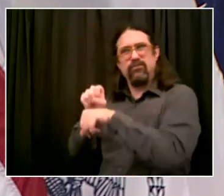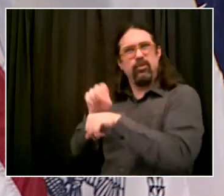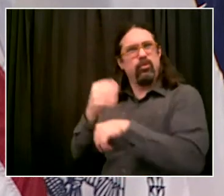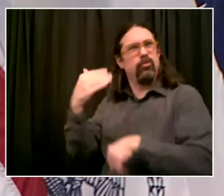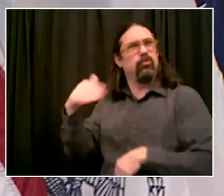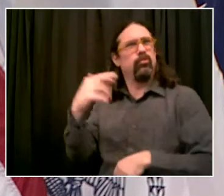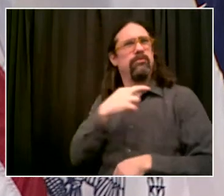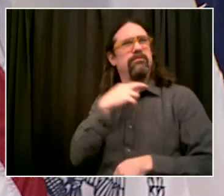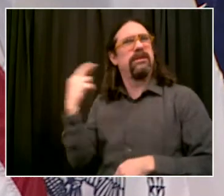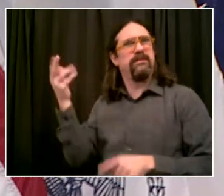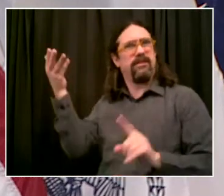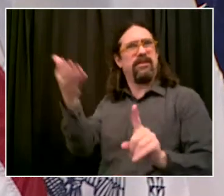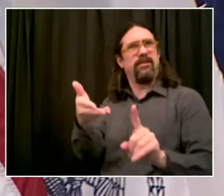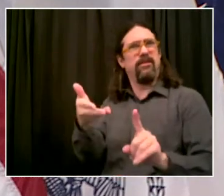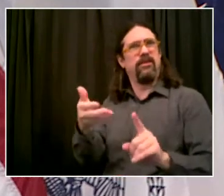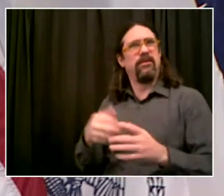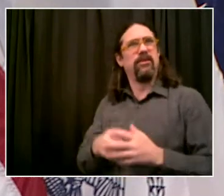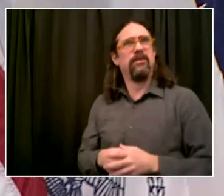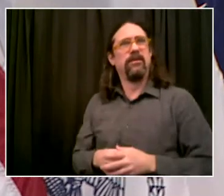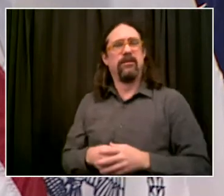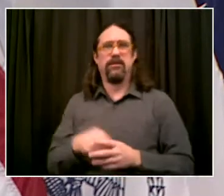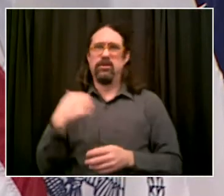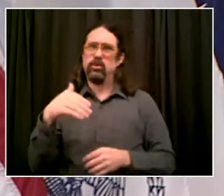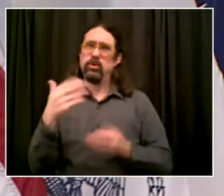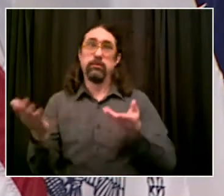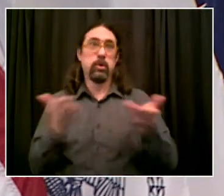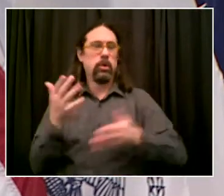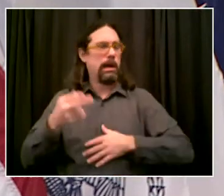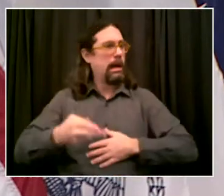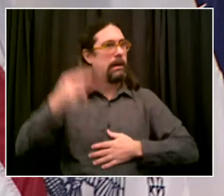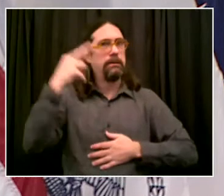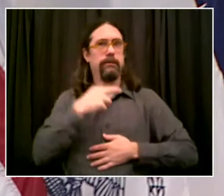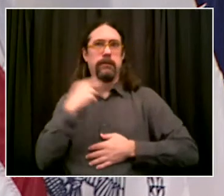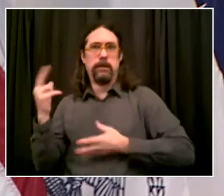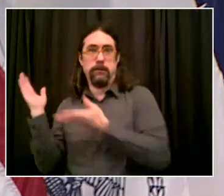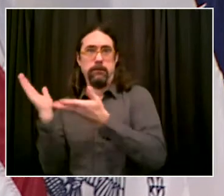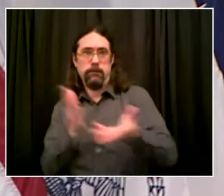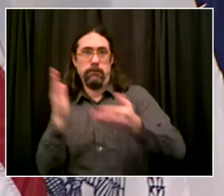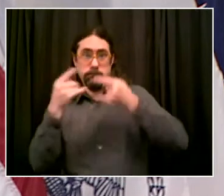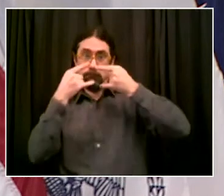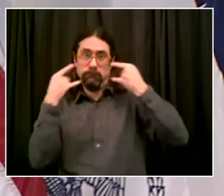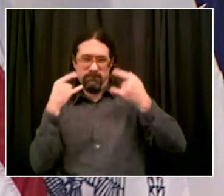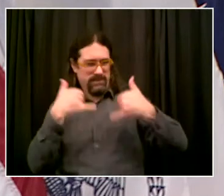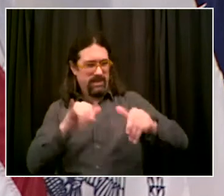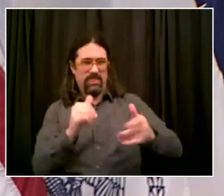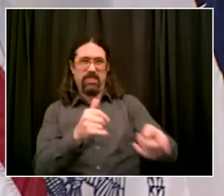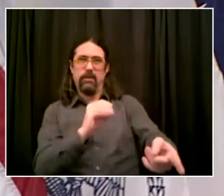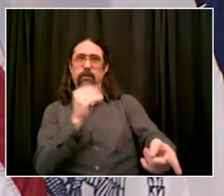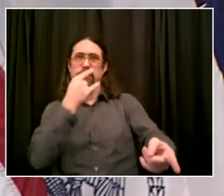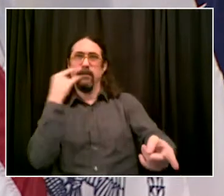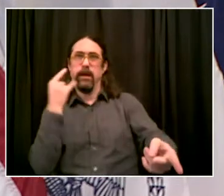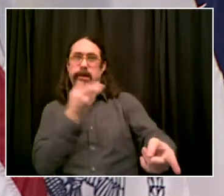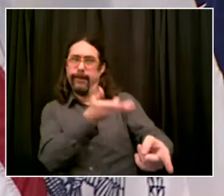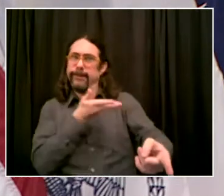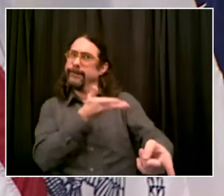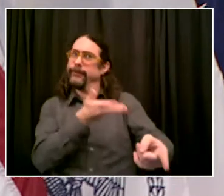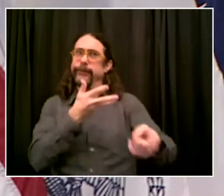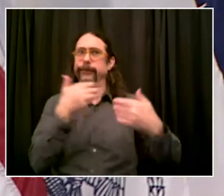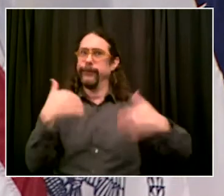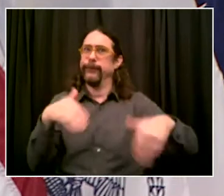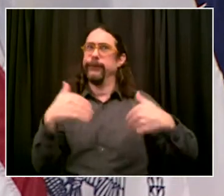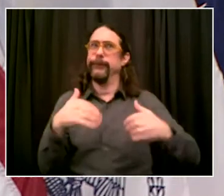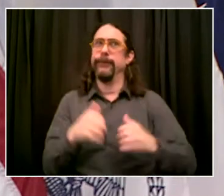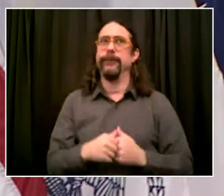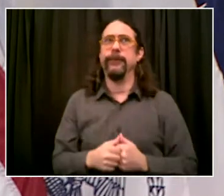potential for more spread of the disease that affects all of us. So it does make sense for them to be vaccinated if they choose to.